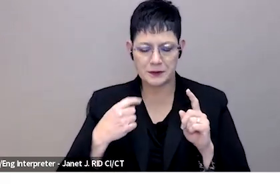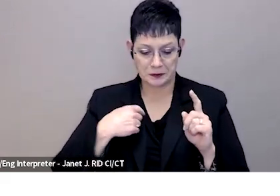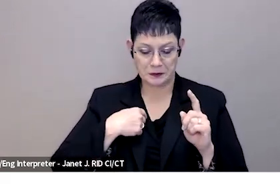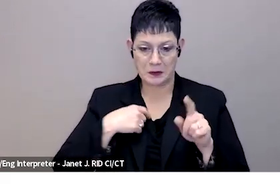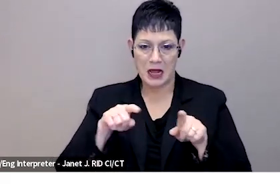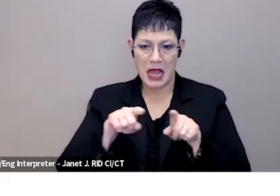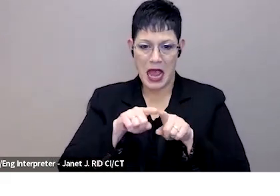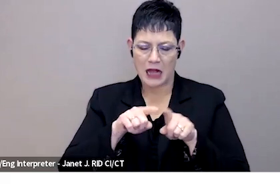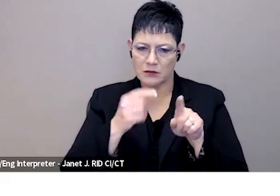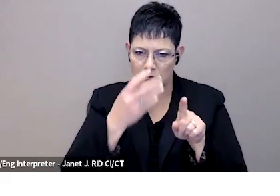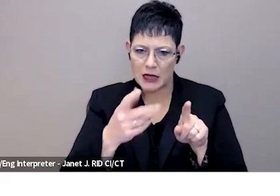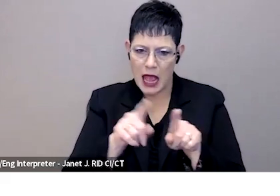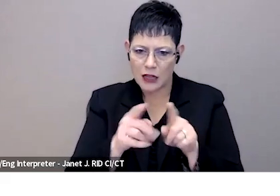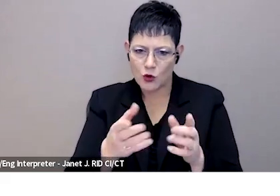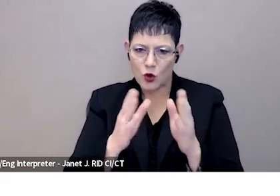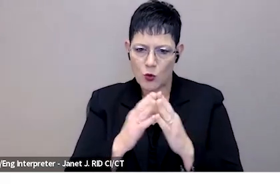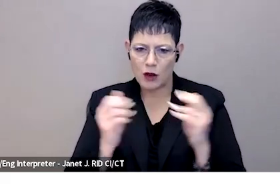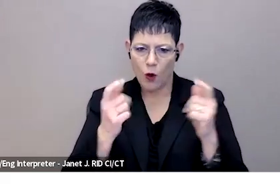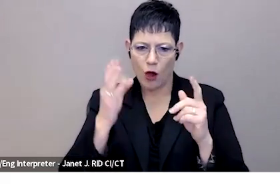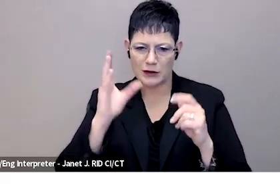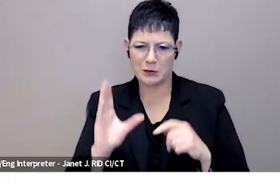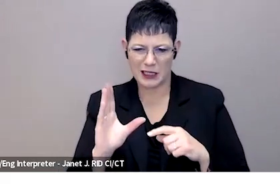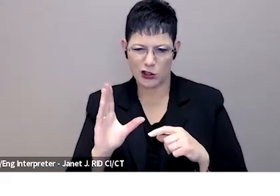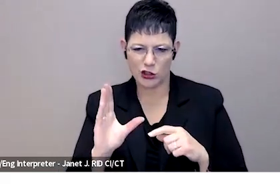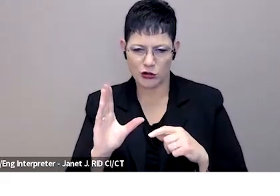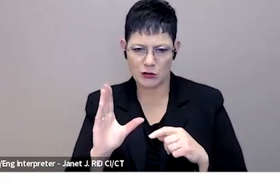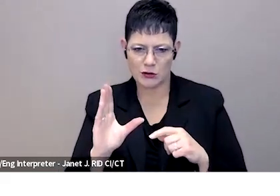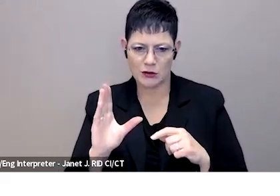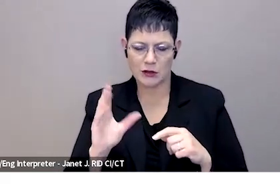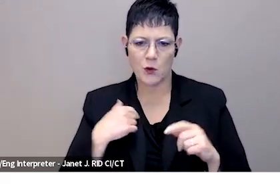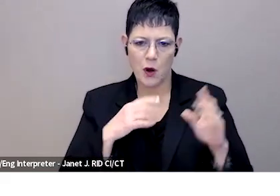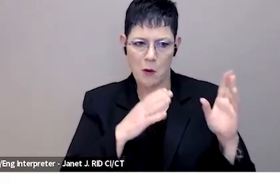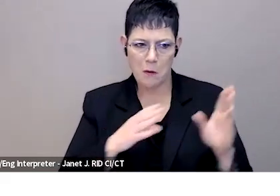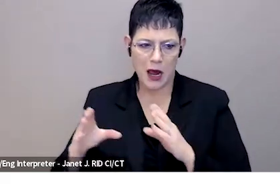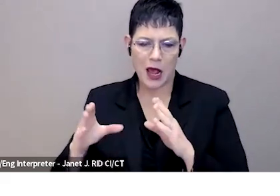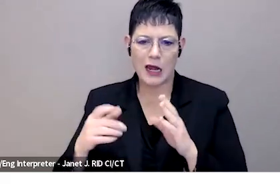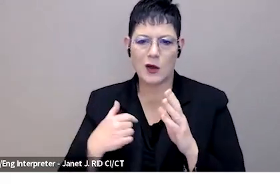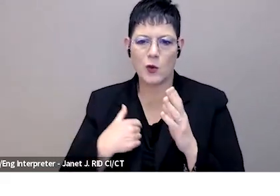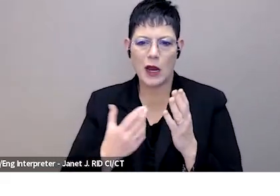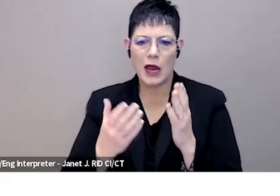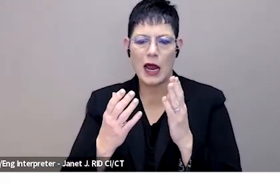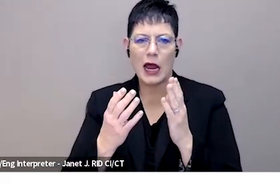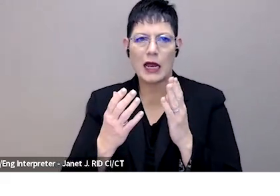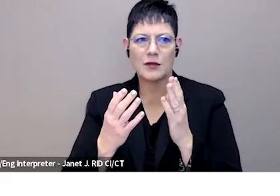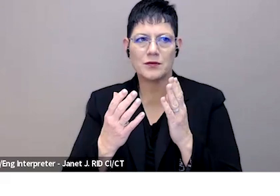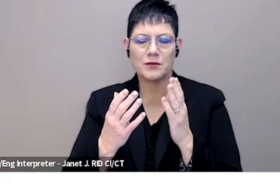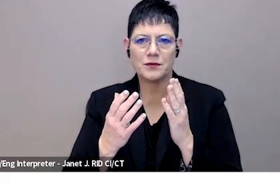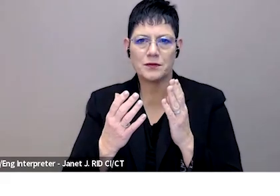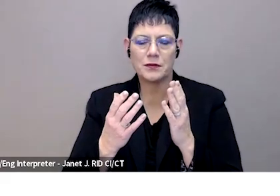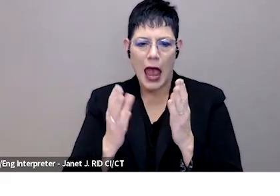as a request to all of our speakers, when we were planning this, we had both panels